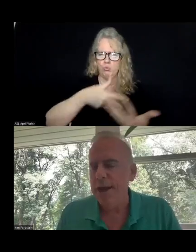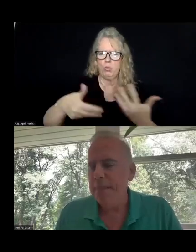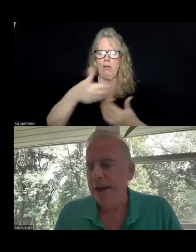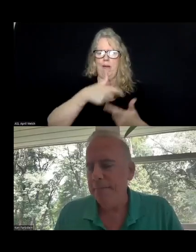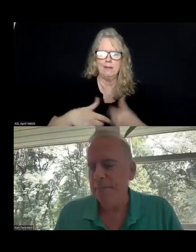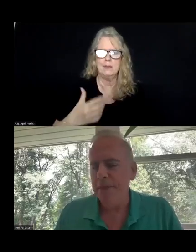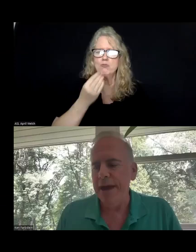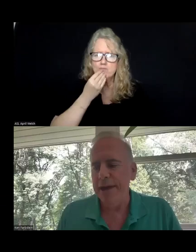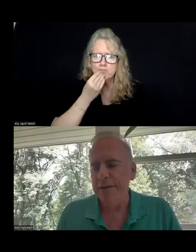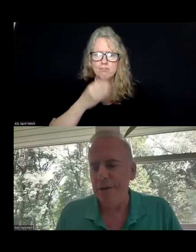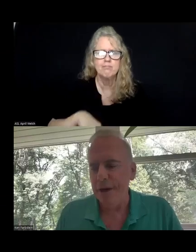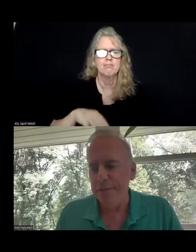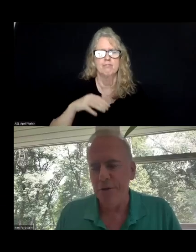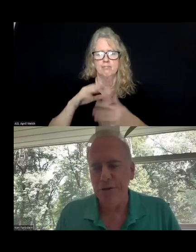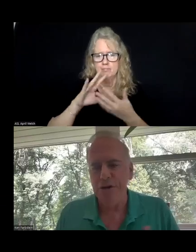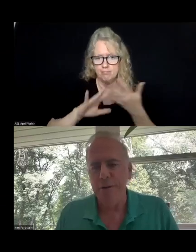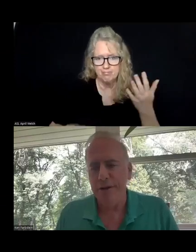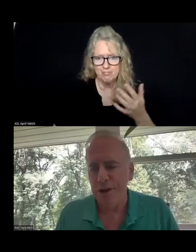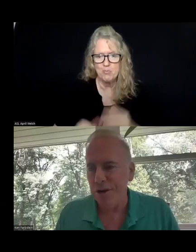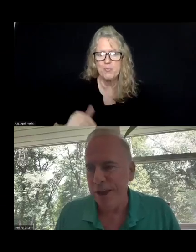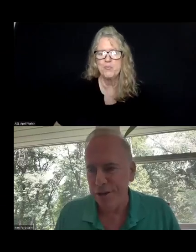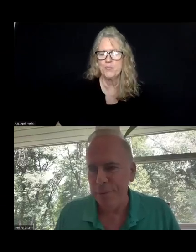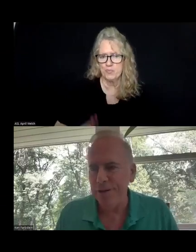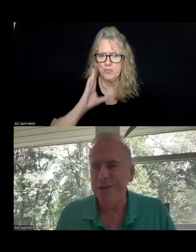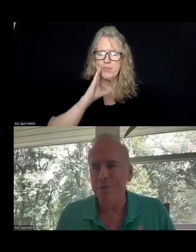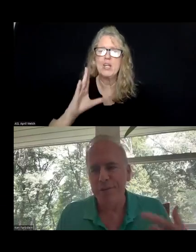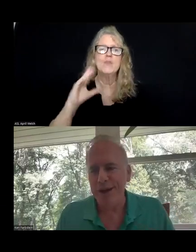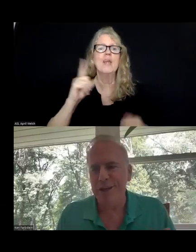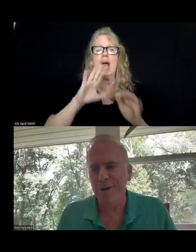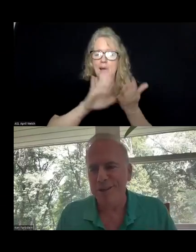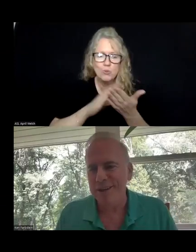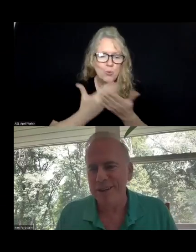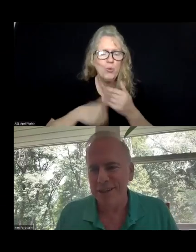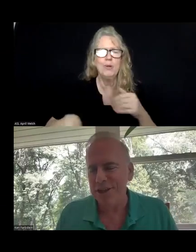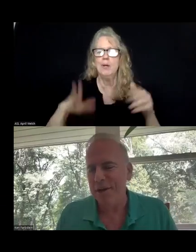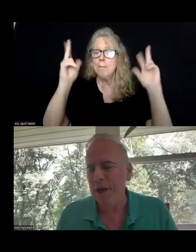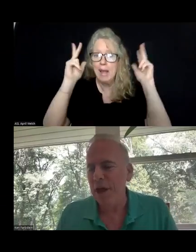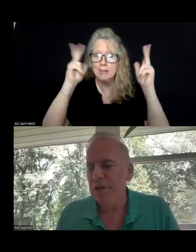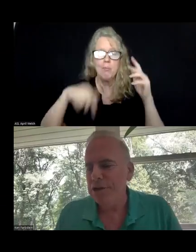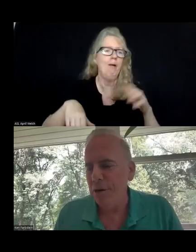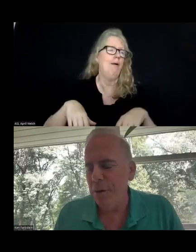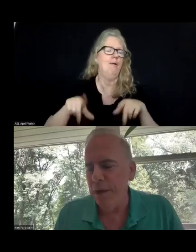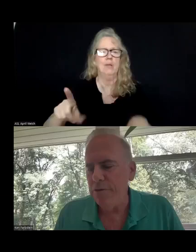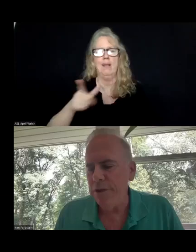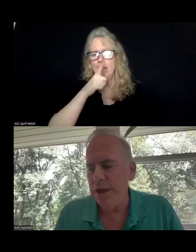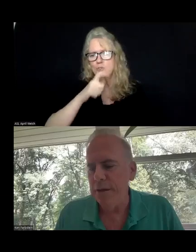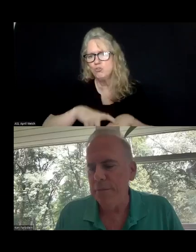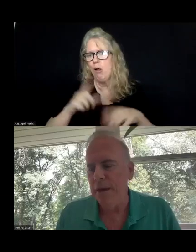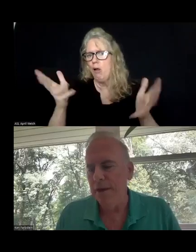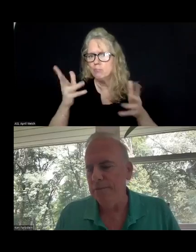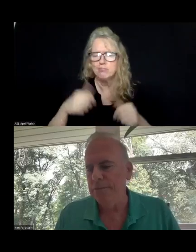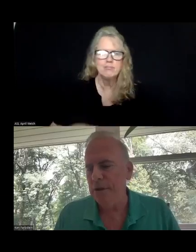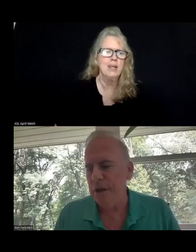nutrition. They had someone who showed them how to cook healthy meals. They played basketball at lunchtime. So it was really